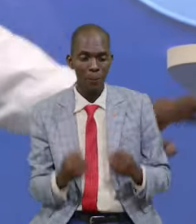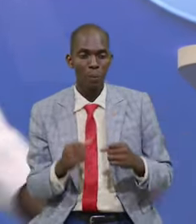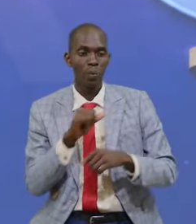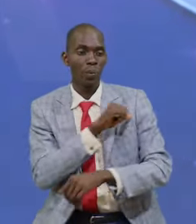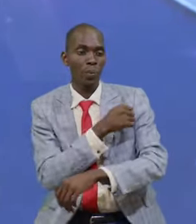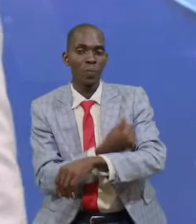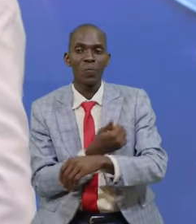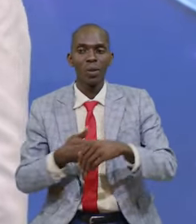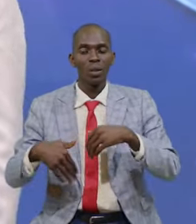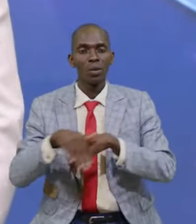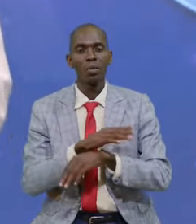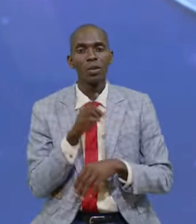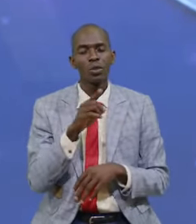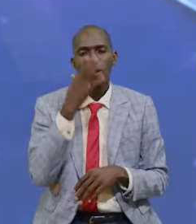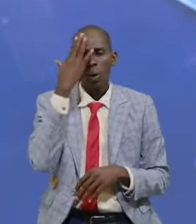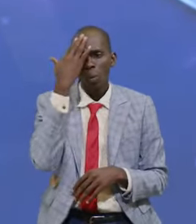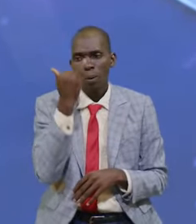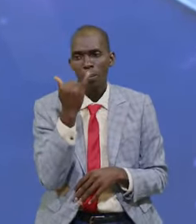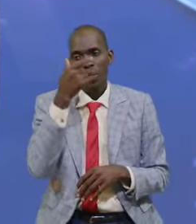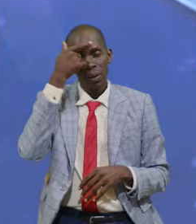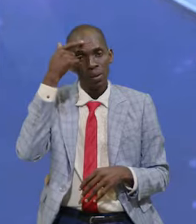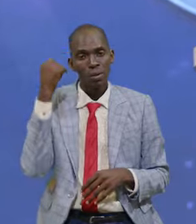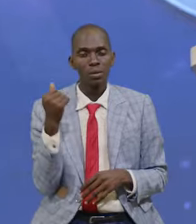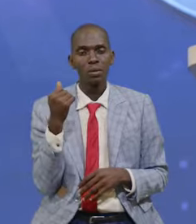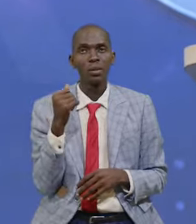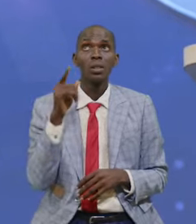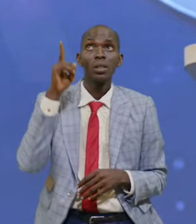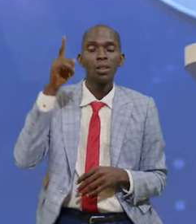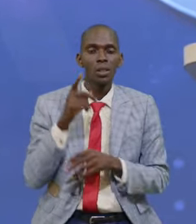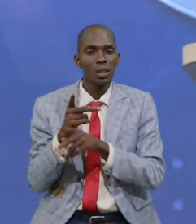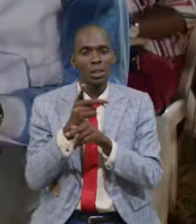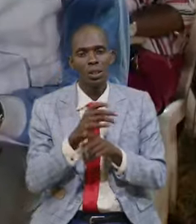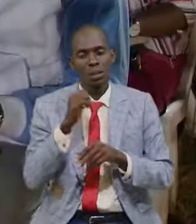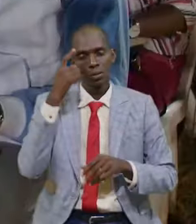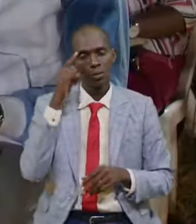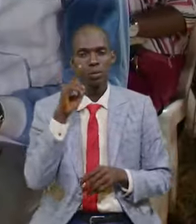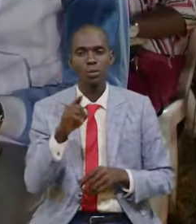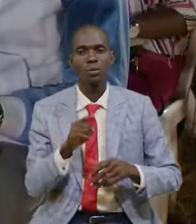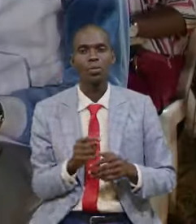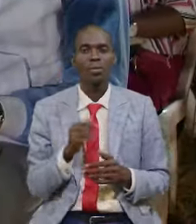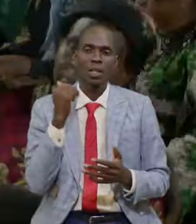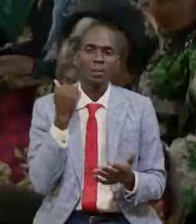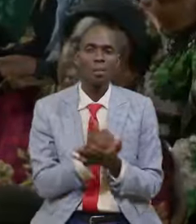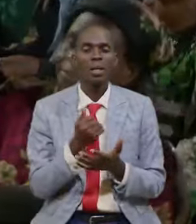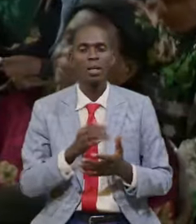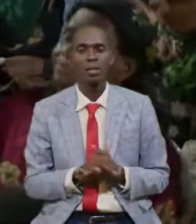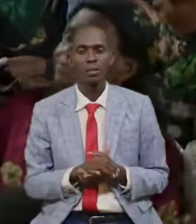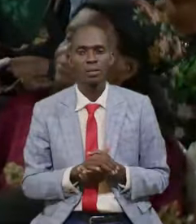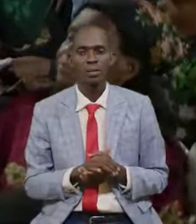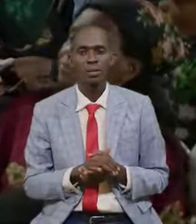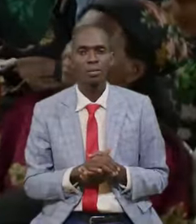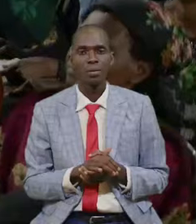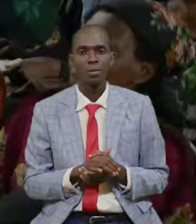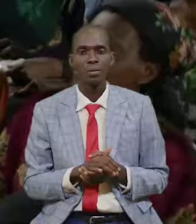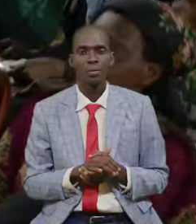over you. Why? Because he cares for you. Amen. And